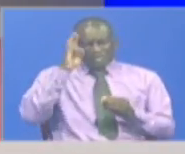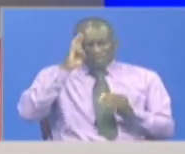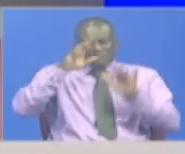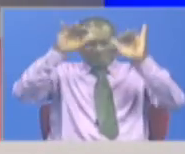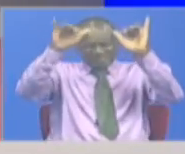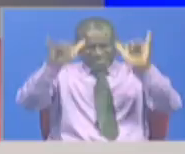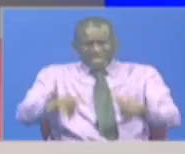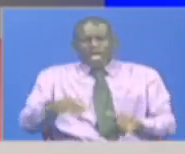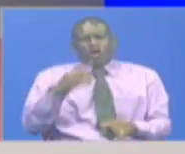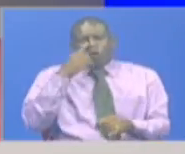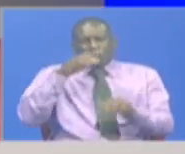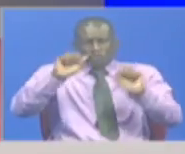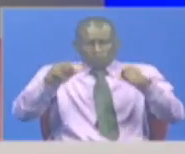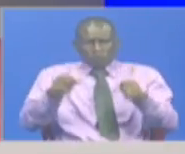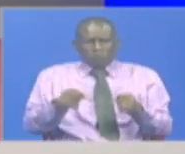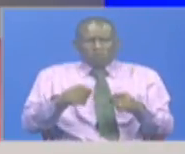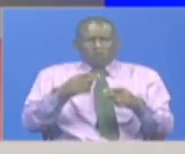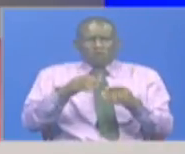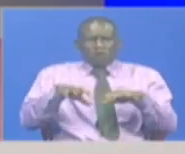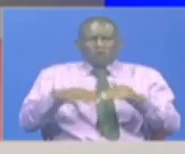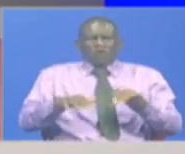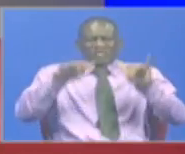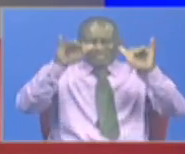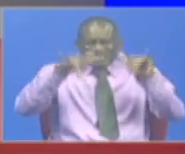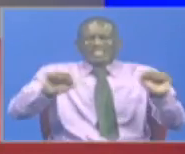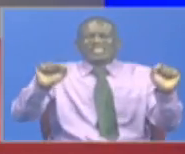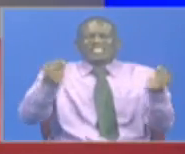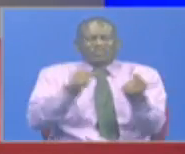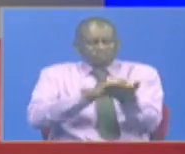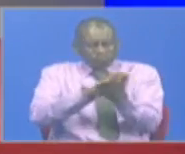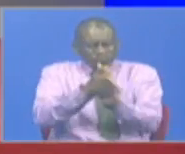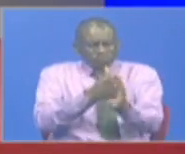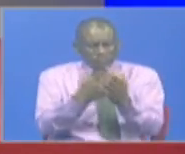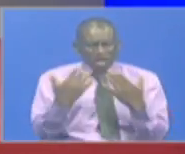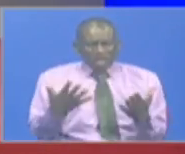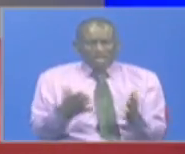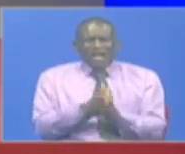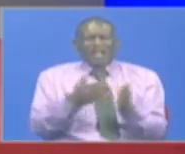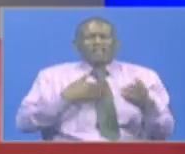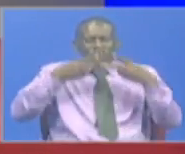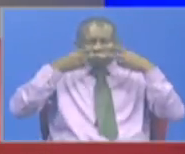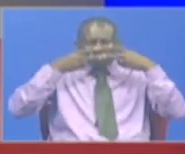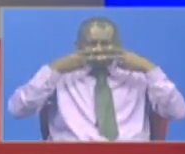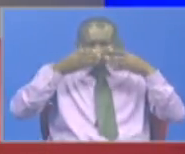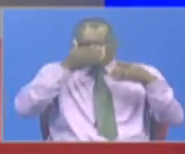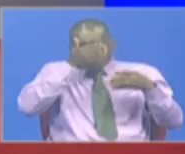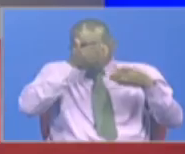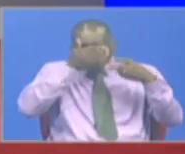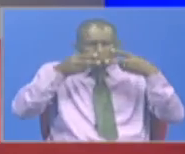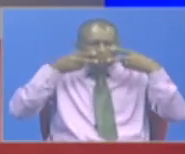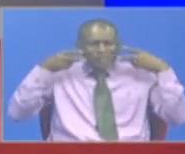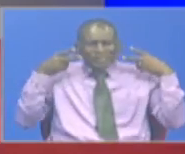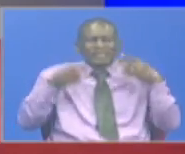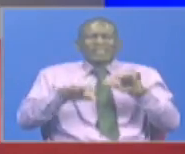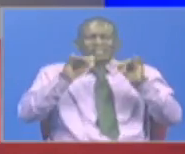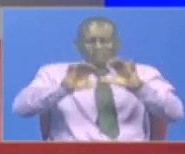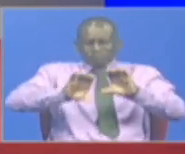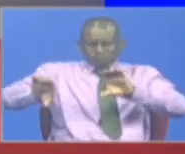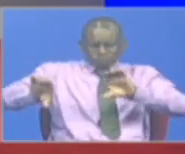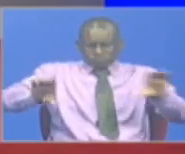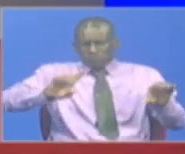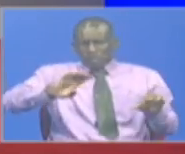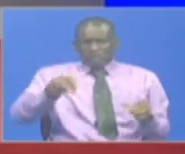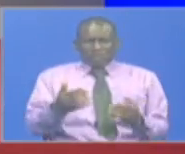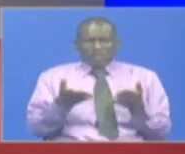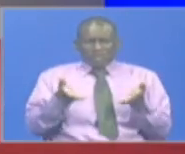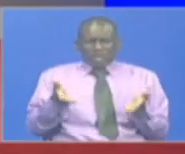you can. Otherwise, stay safe. Wash your hands and wear a mask and keep your distance from others. At this